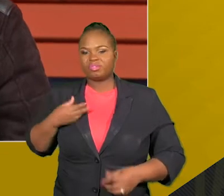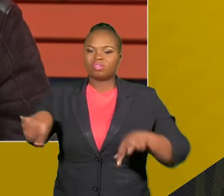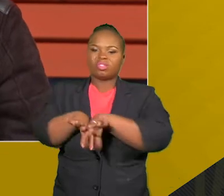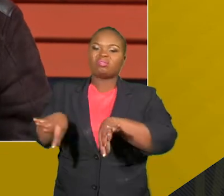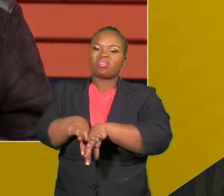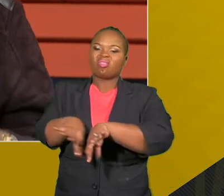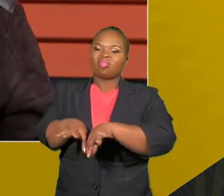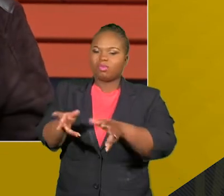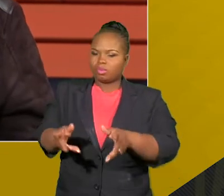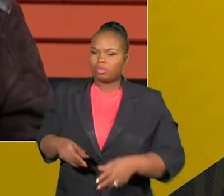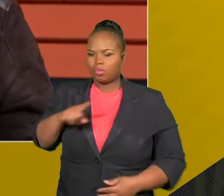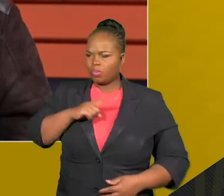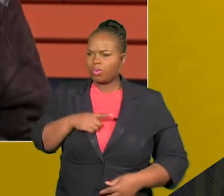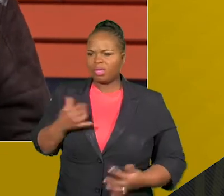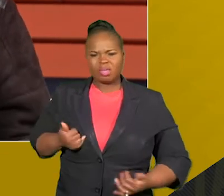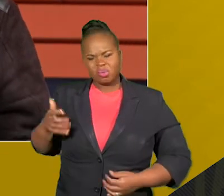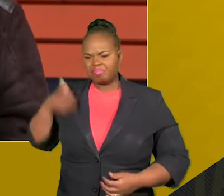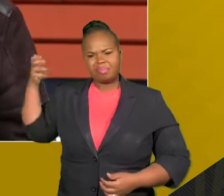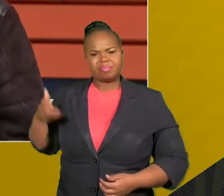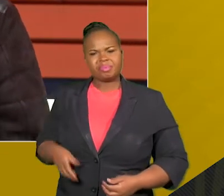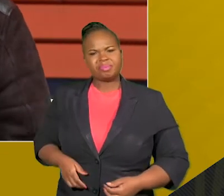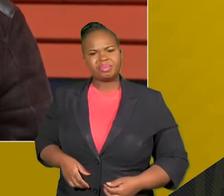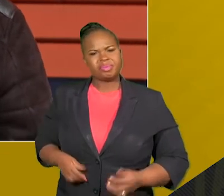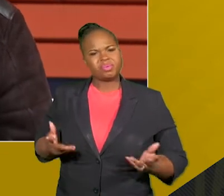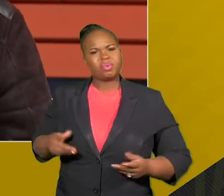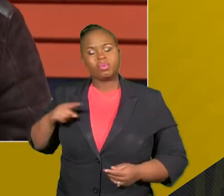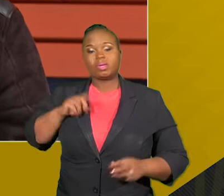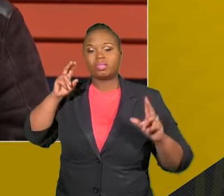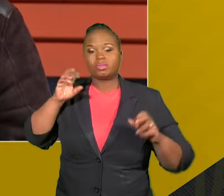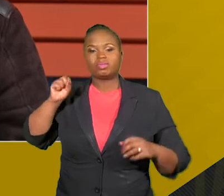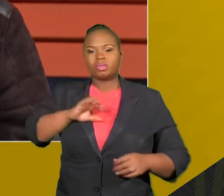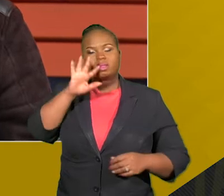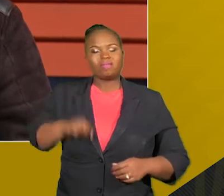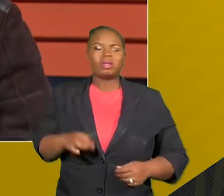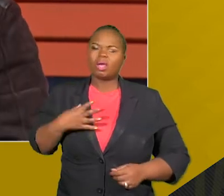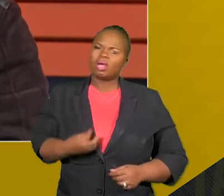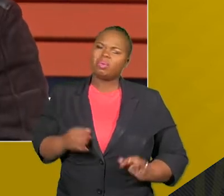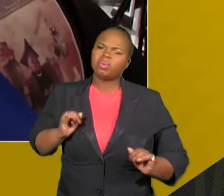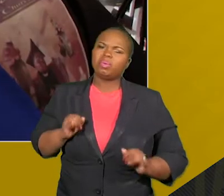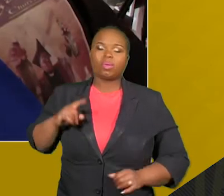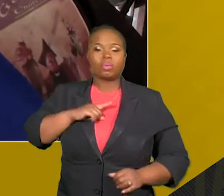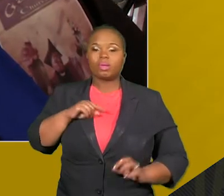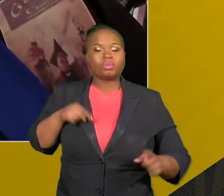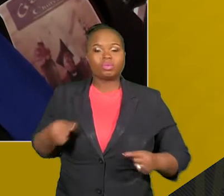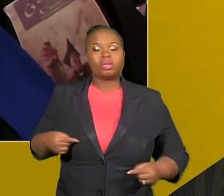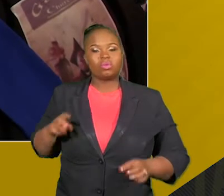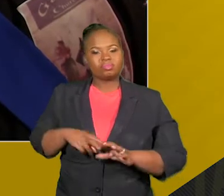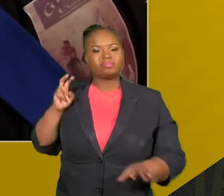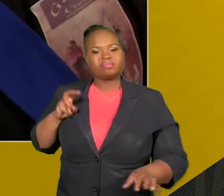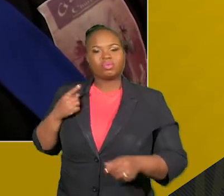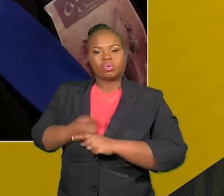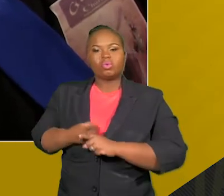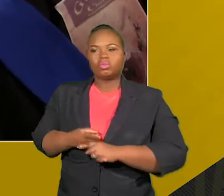trash. They are rebellious because the issue of South Africa ibhlunga kakhulu because you cannot withdraw where you've